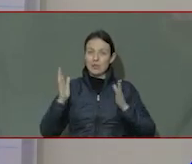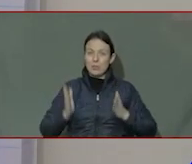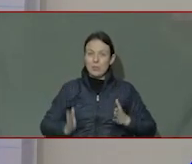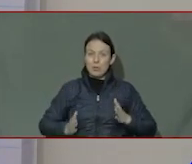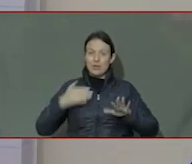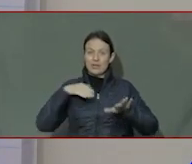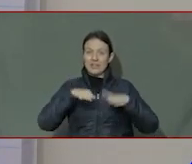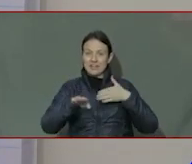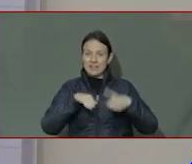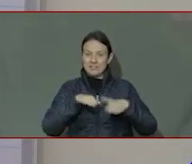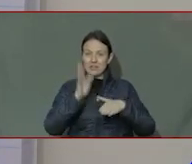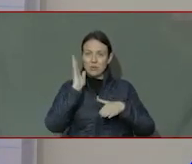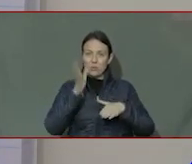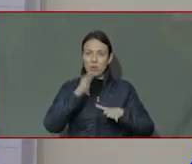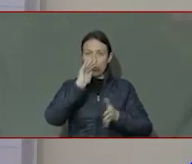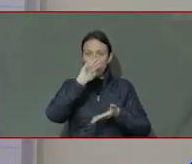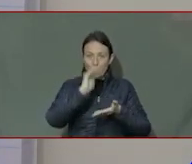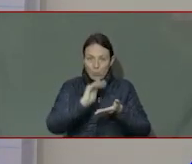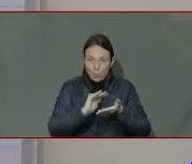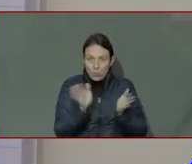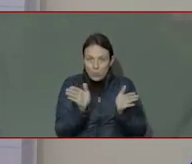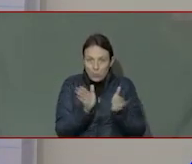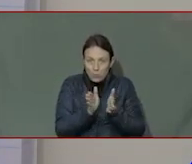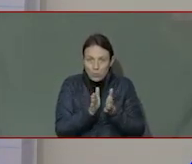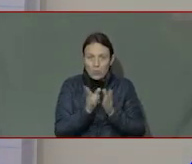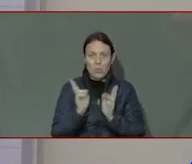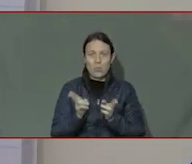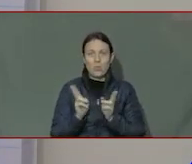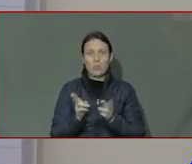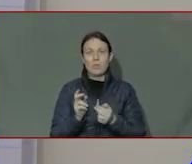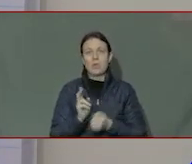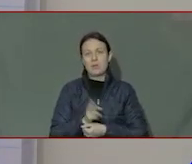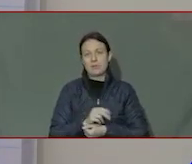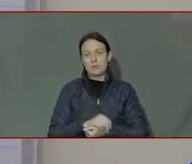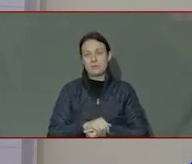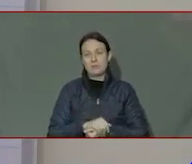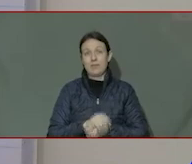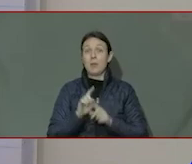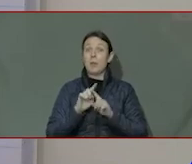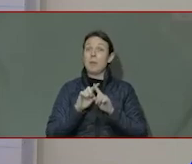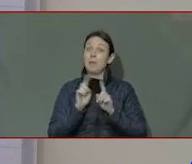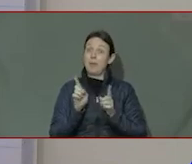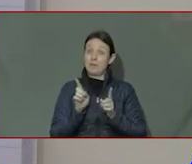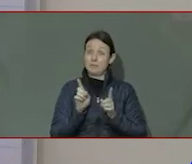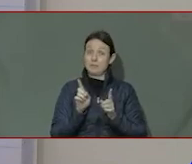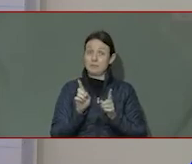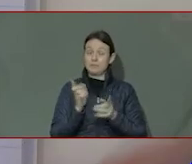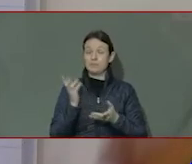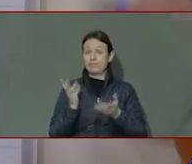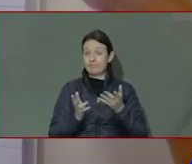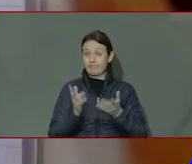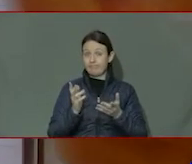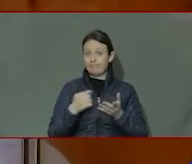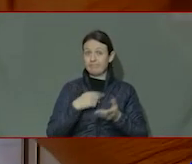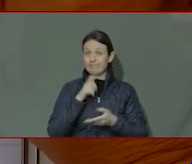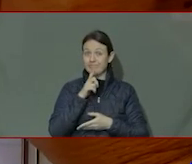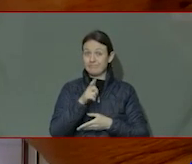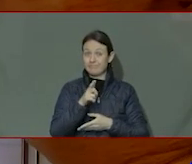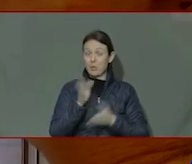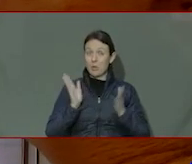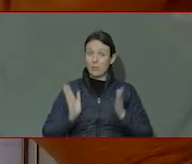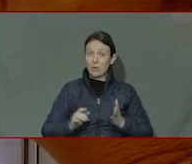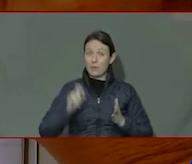volumes of urine. Are we together? But on the other hand, I told you homeostasis is